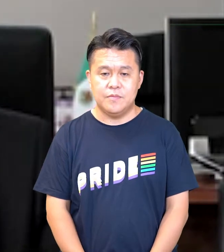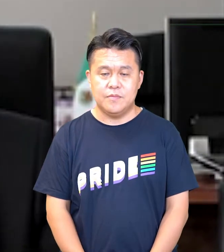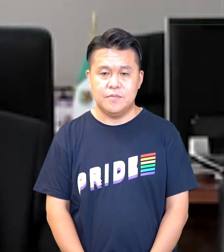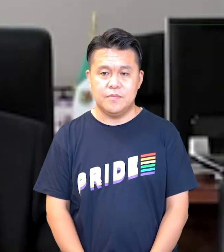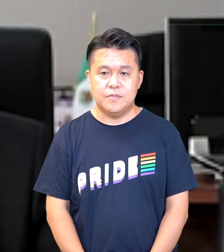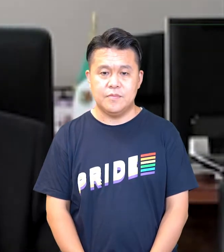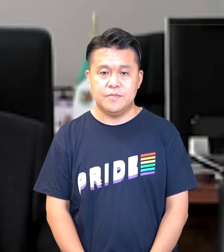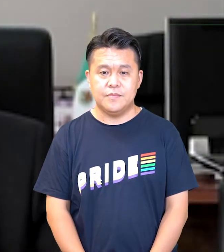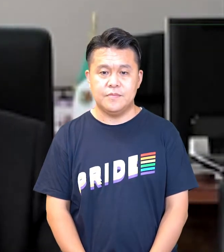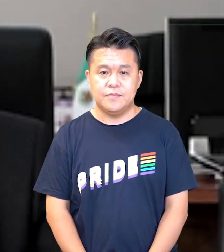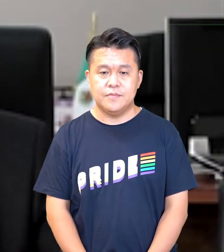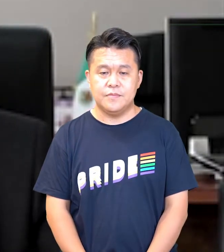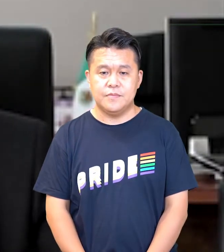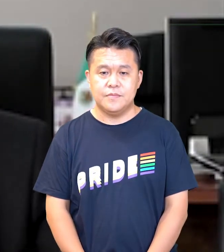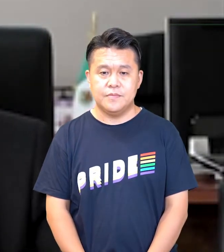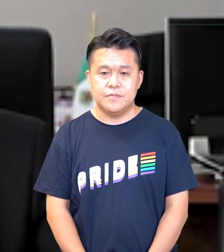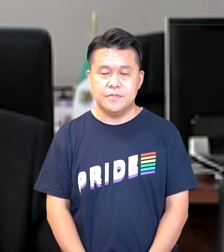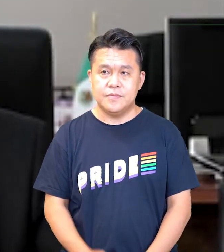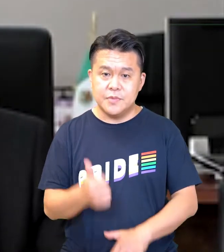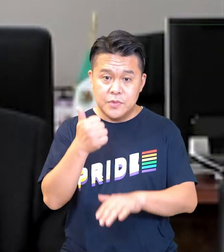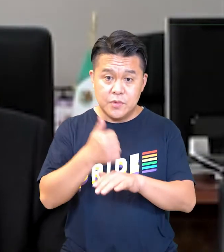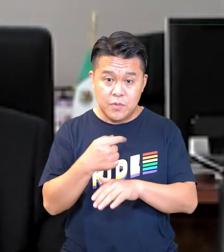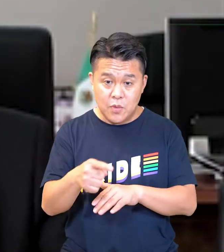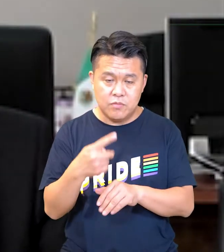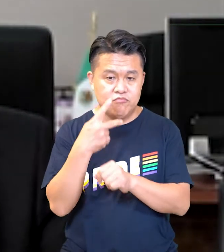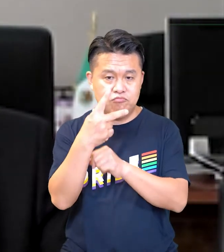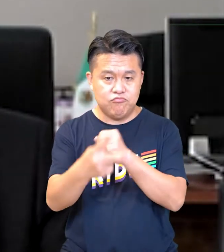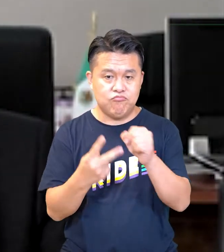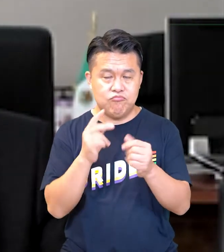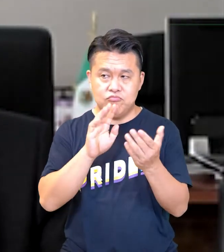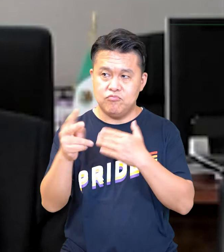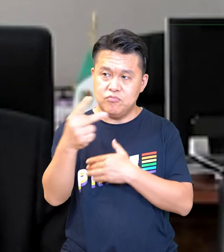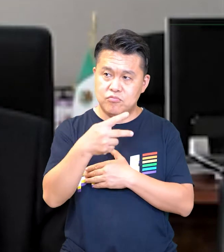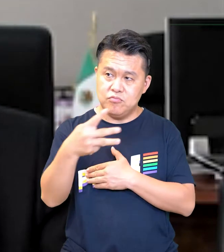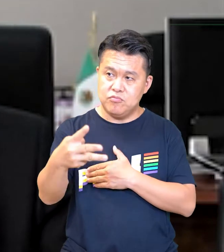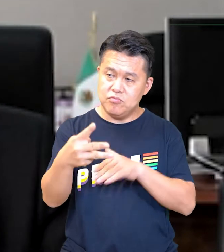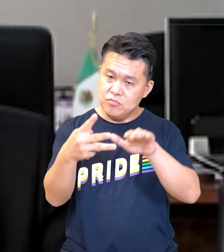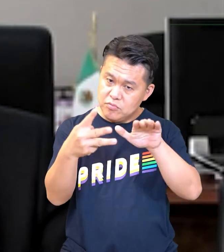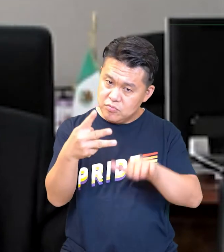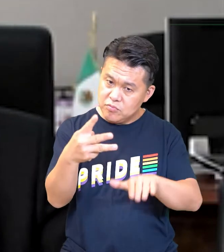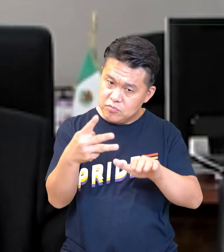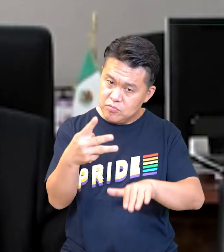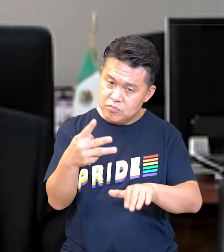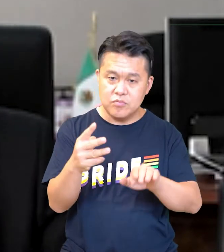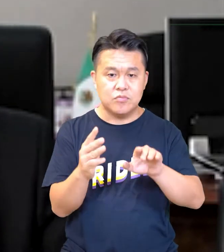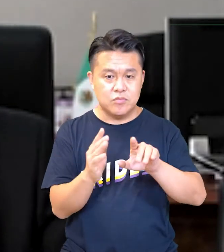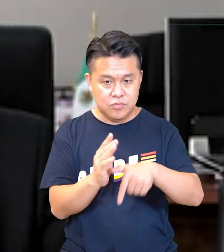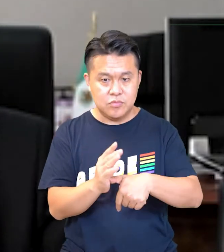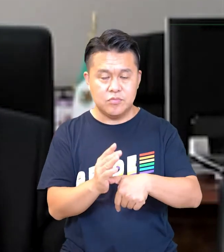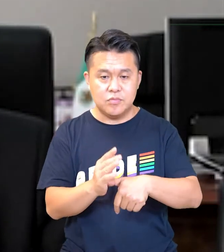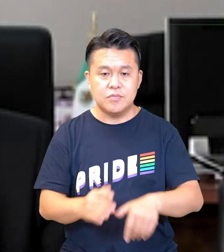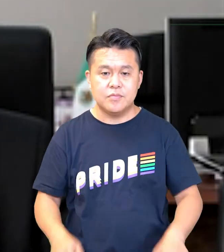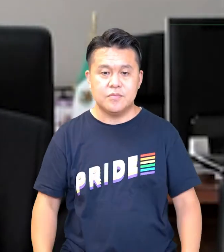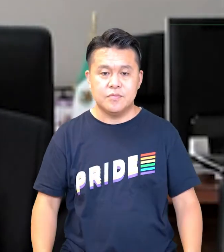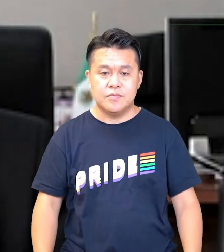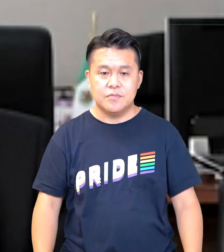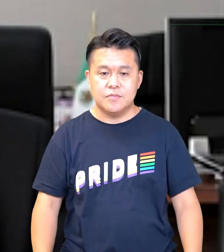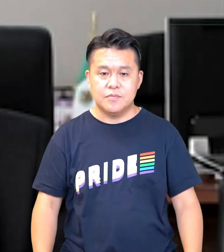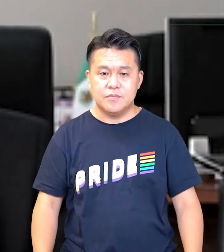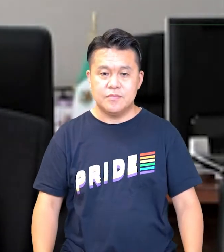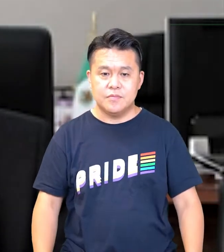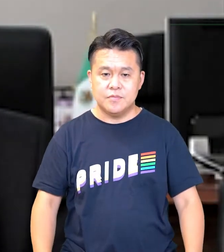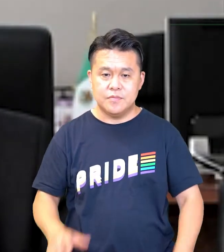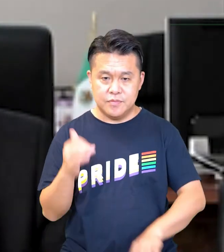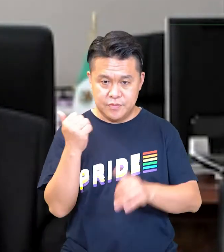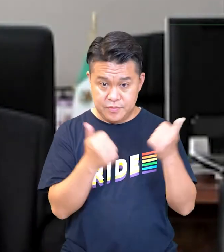mandate. Consequently, by the end of 2003, that is 2 years later, the